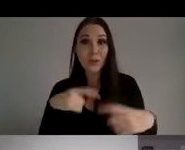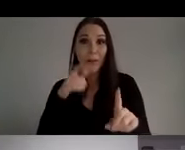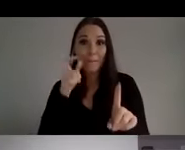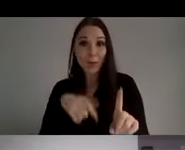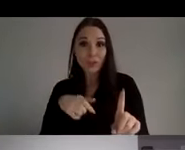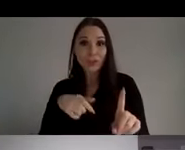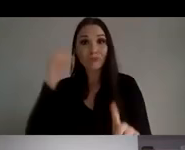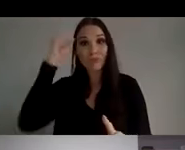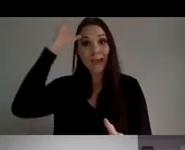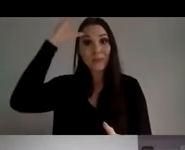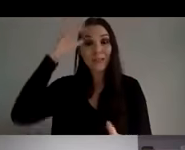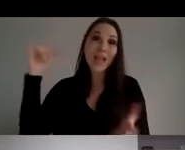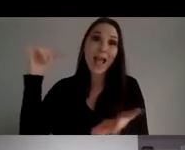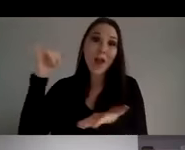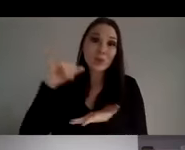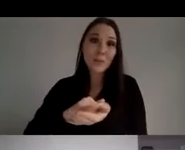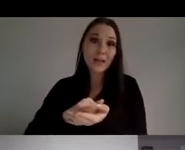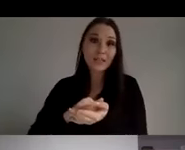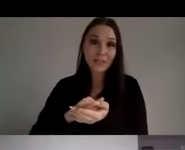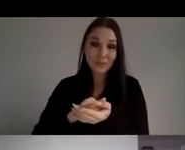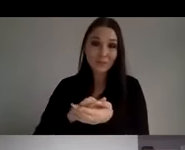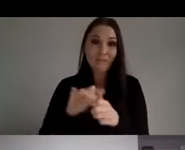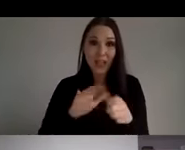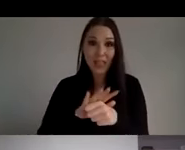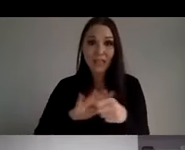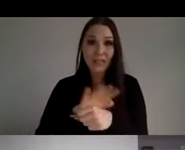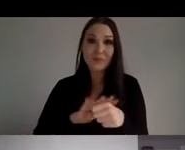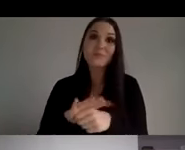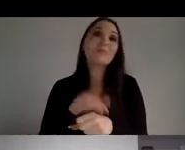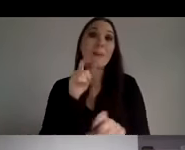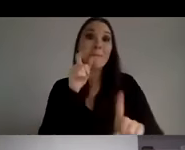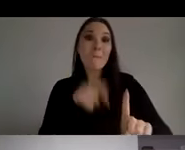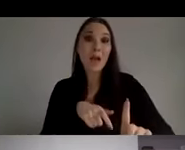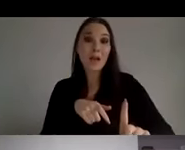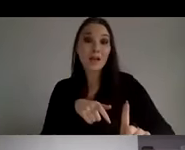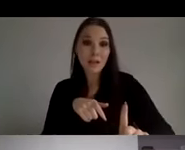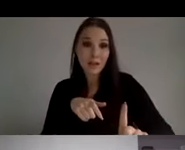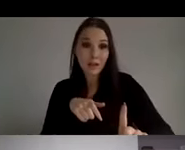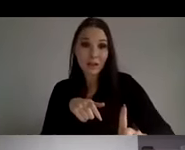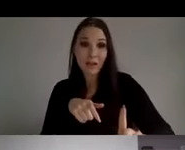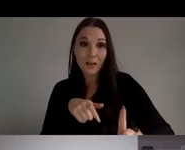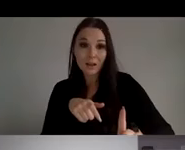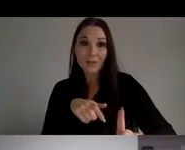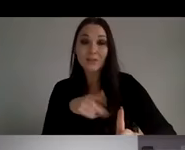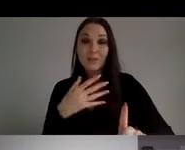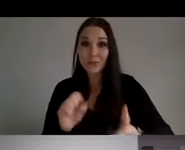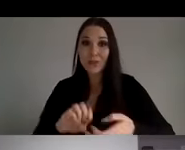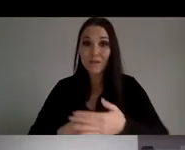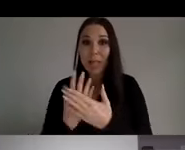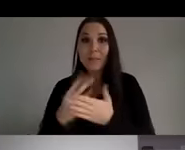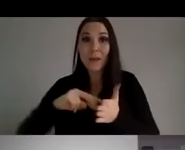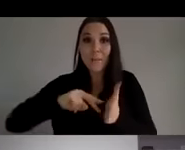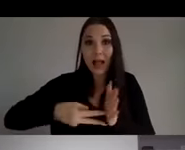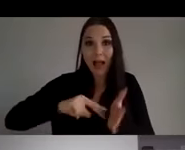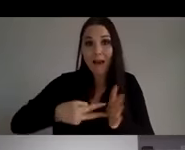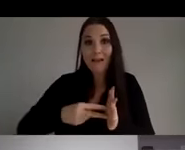the aerospace field. And that guy worked with us to develop the first sort of plan for the system. Like, we